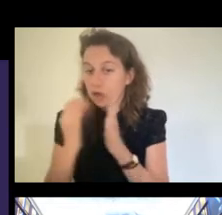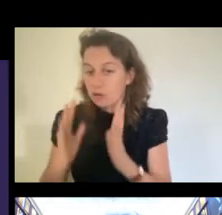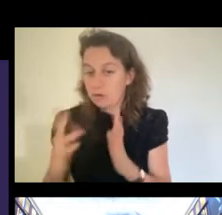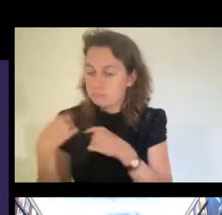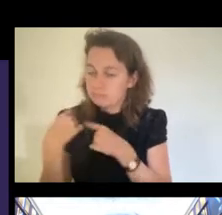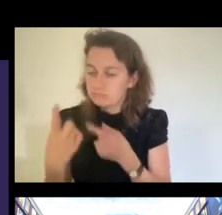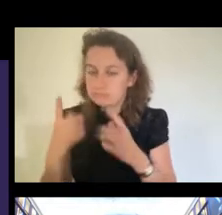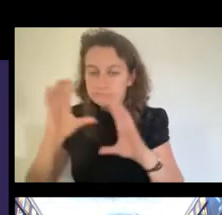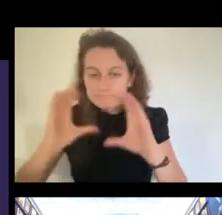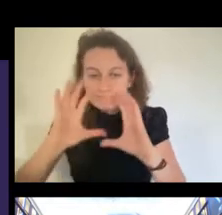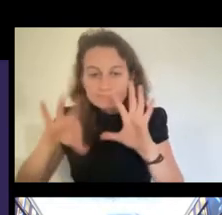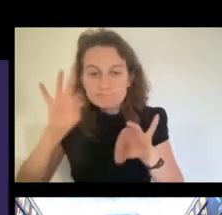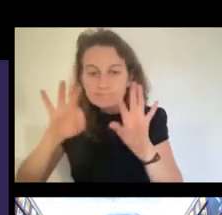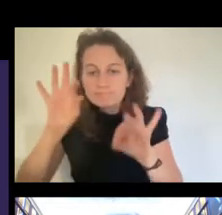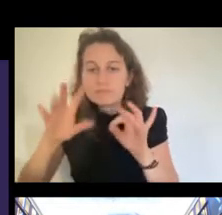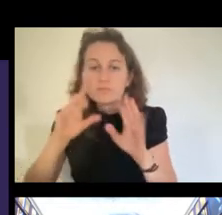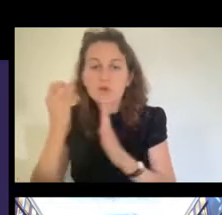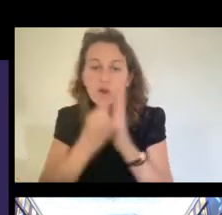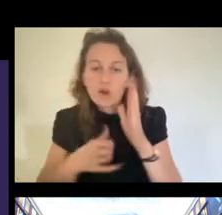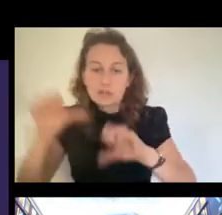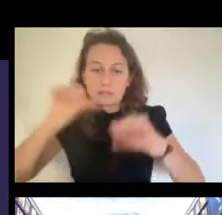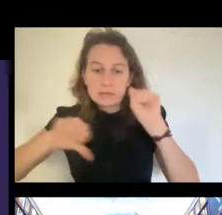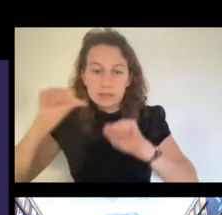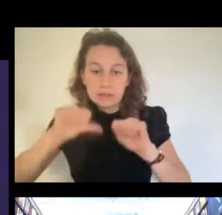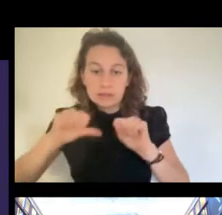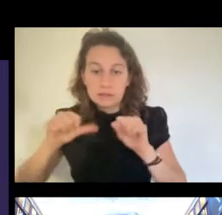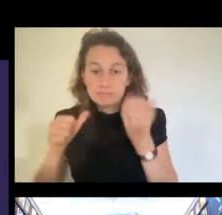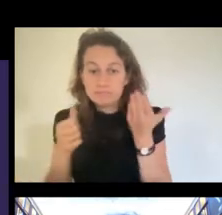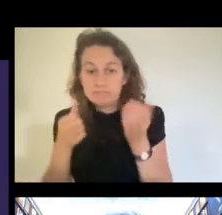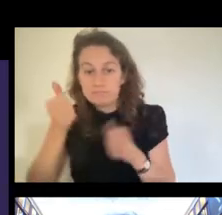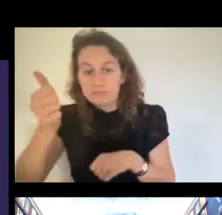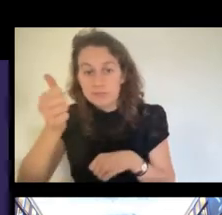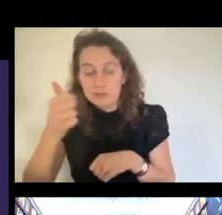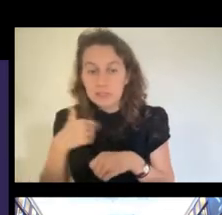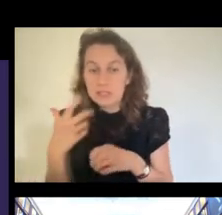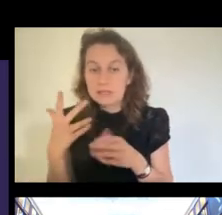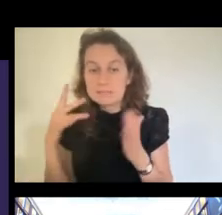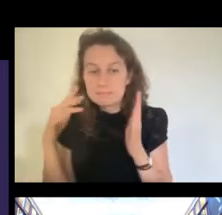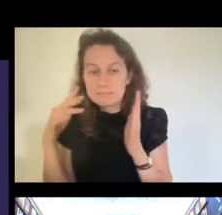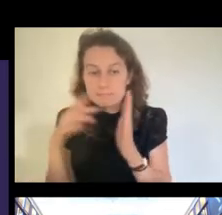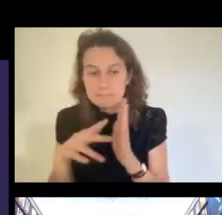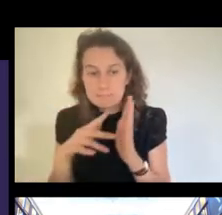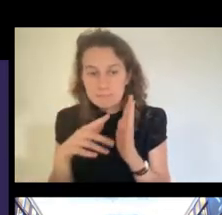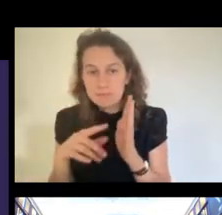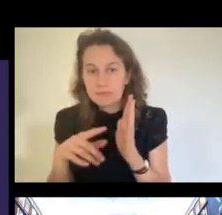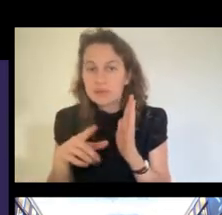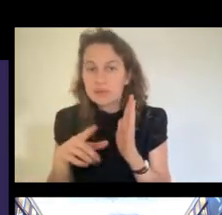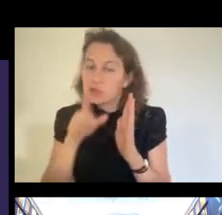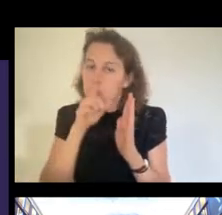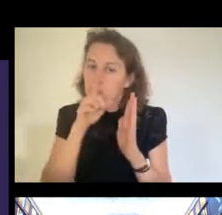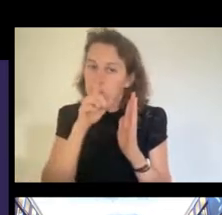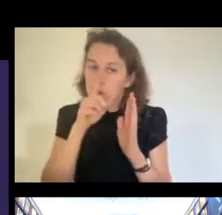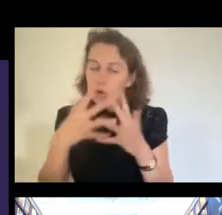for discovery at the nexus of art and science, Lorraine's research in sci-art is located in the rich possibilities of